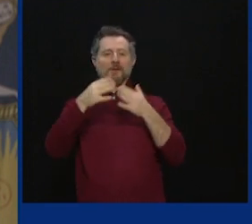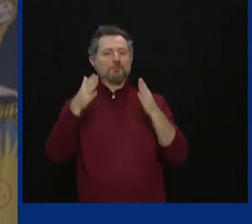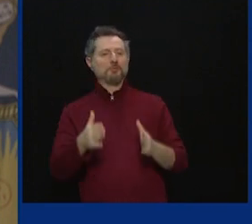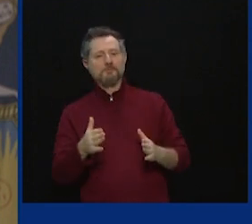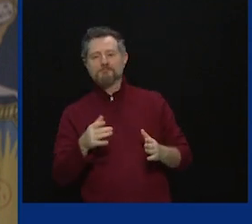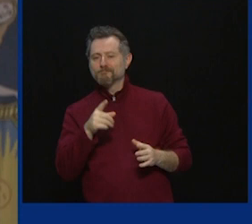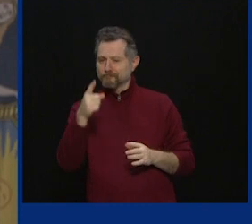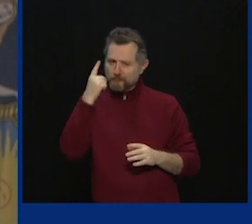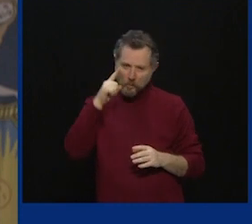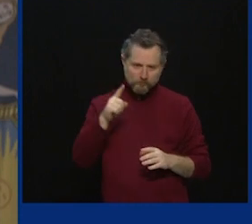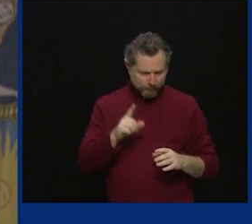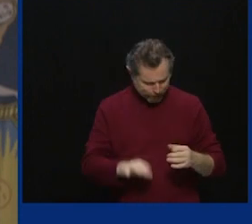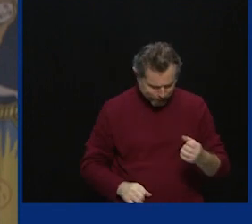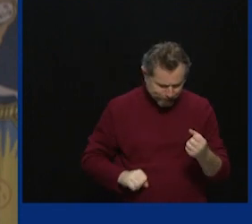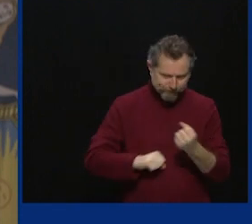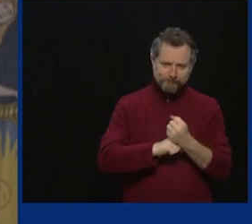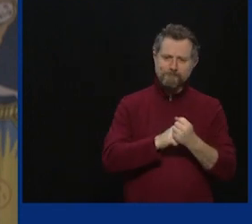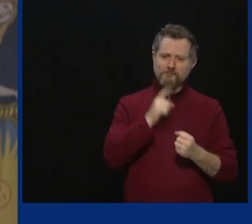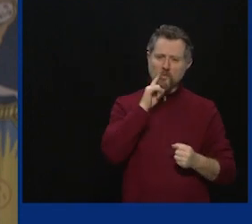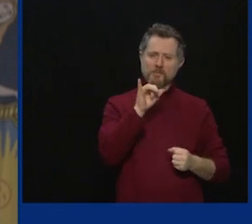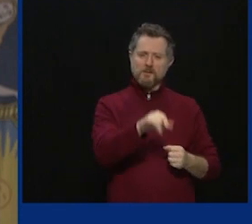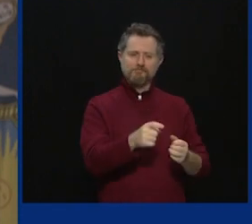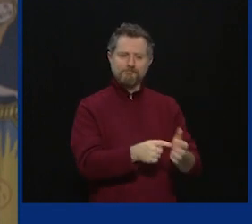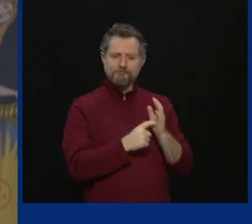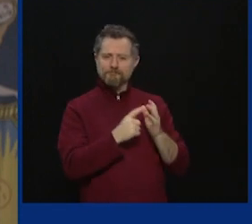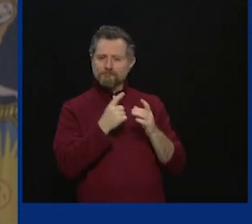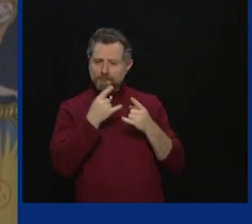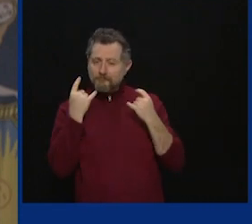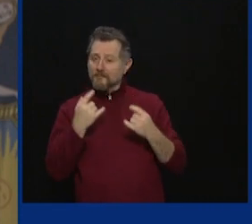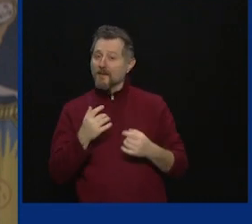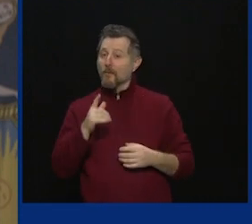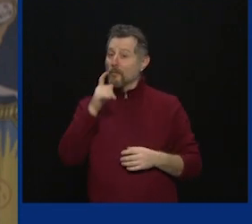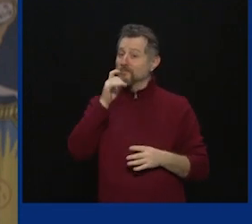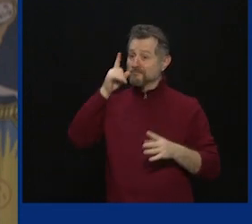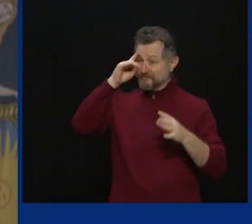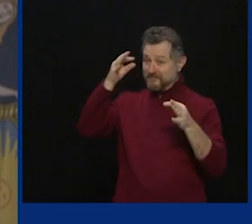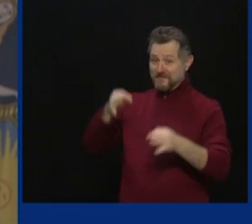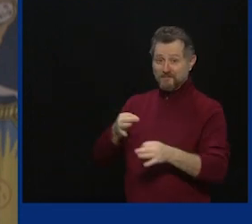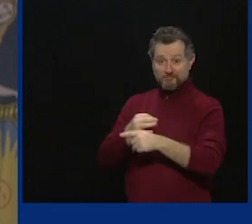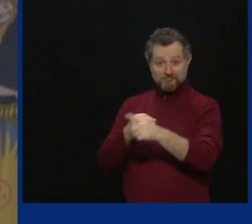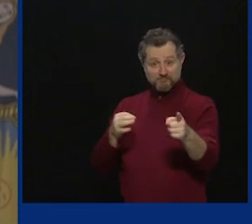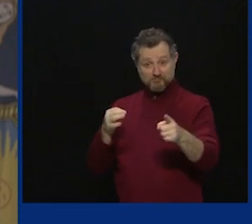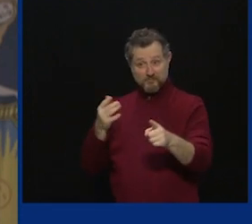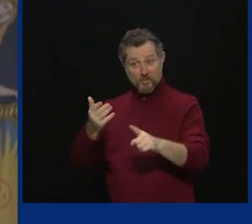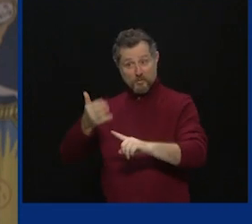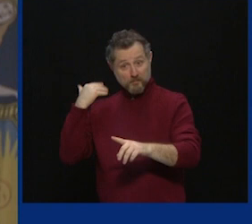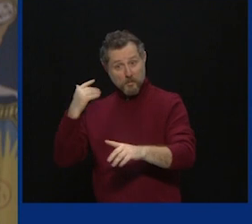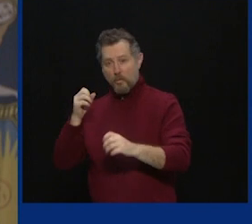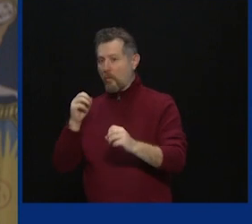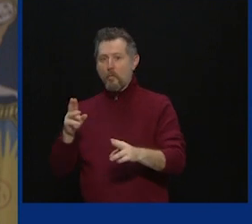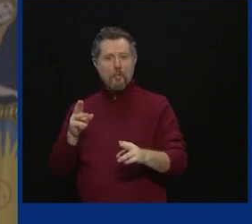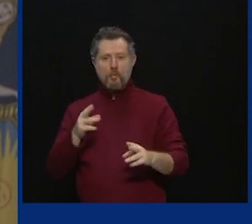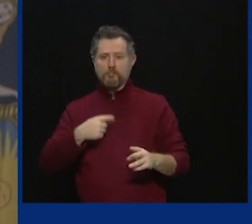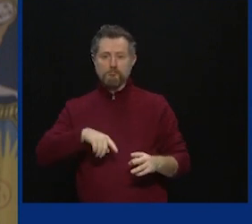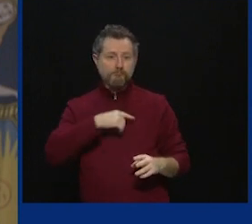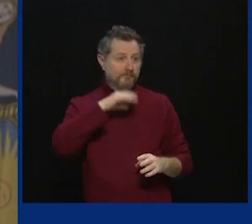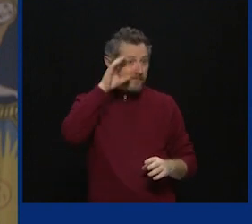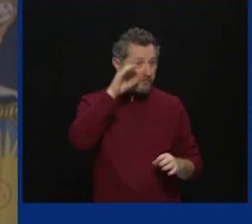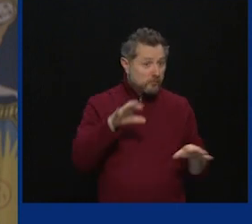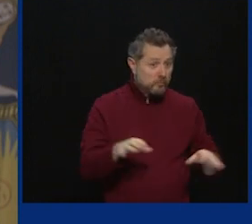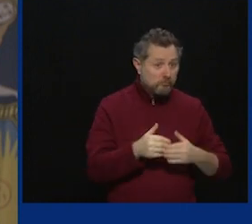support this, and those who've done it on your own or those who are able to do it now. I thank you for your leadership,